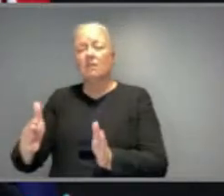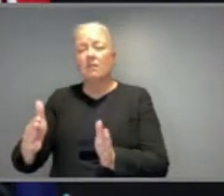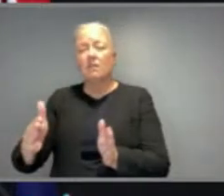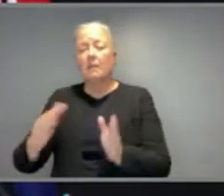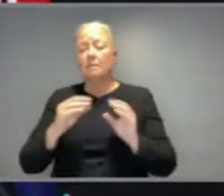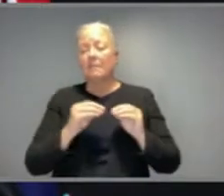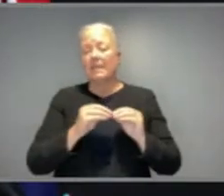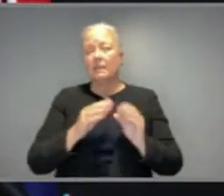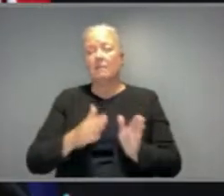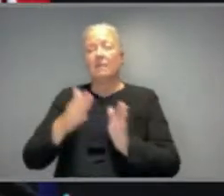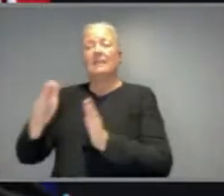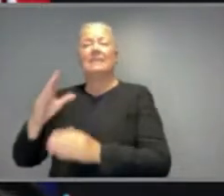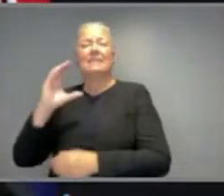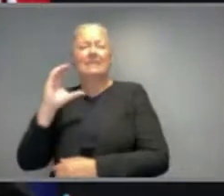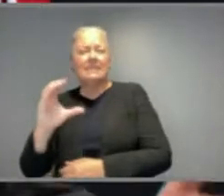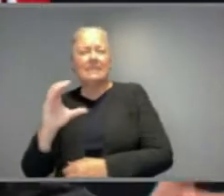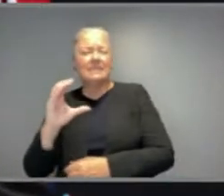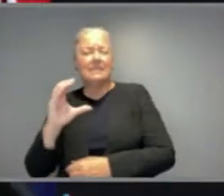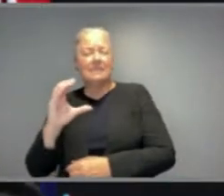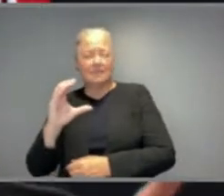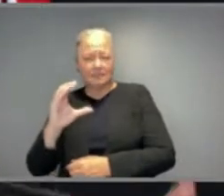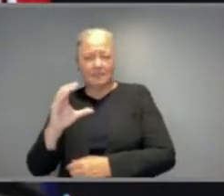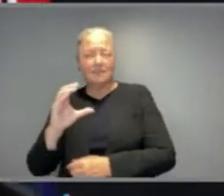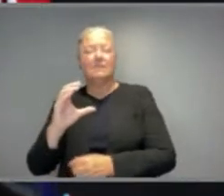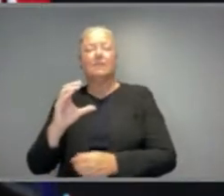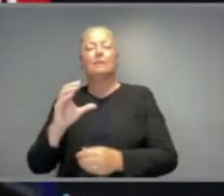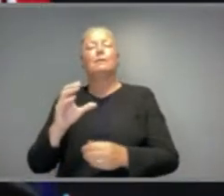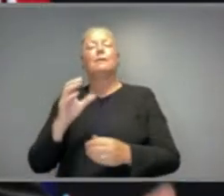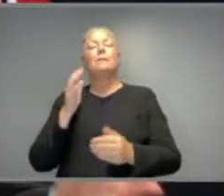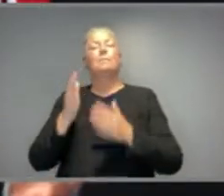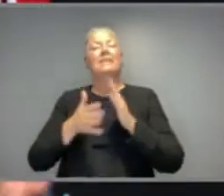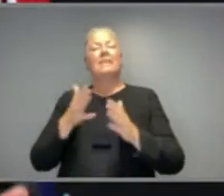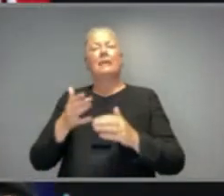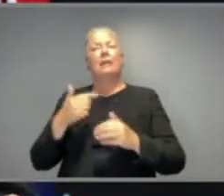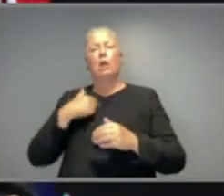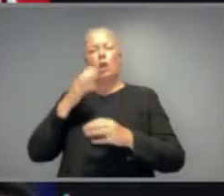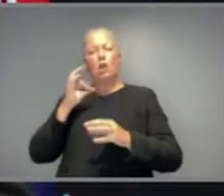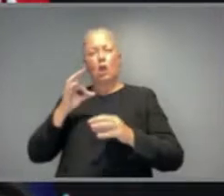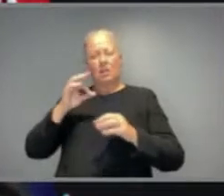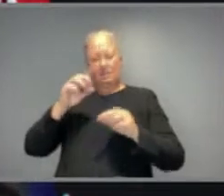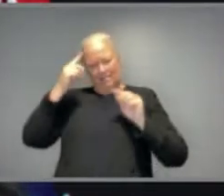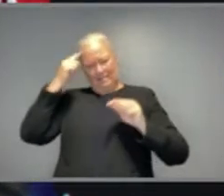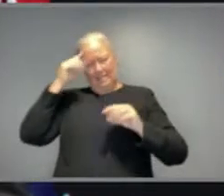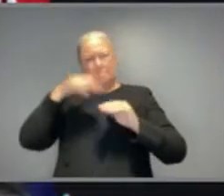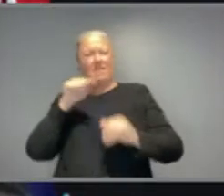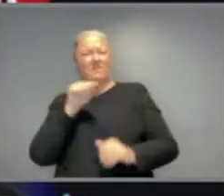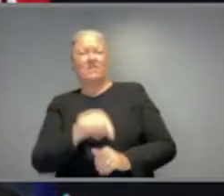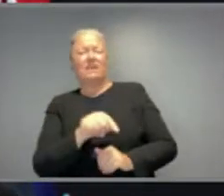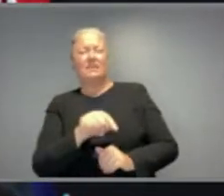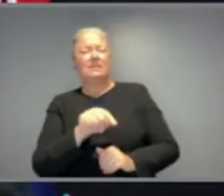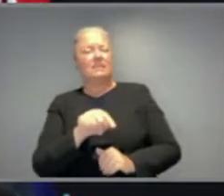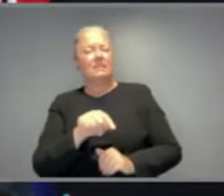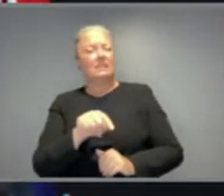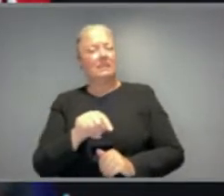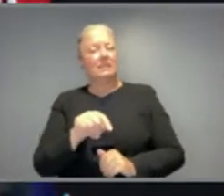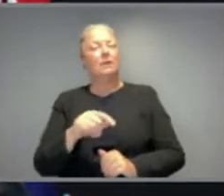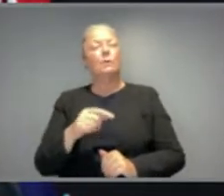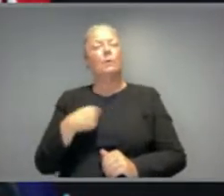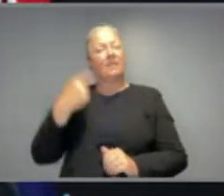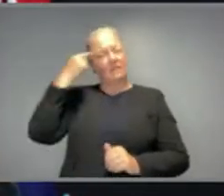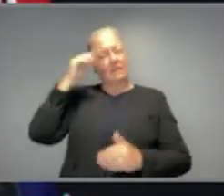to move away from that being the focus. And what we are then looking at very carefully are those other matters.